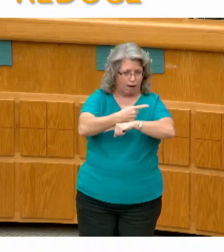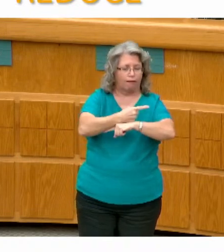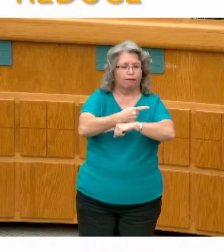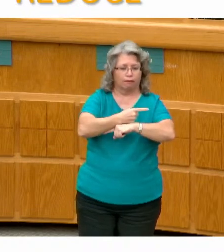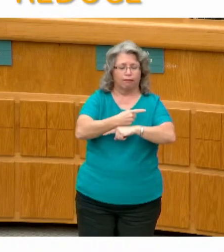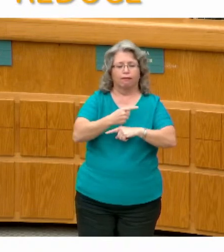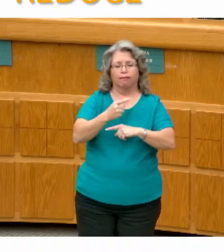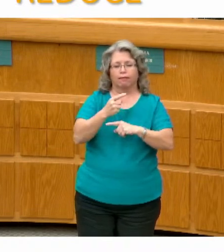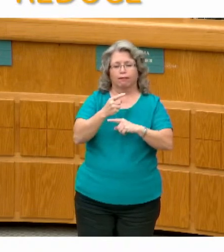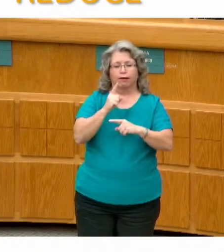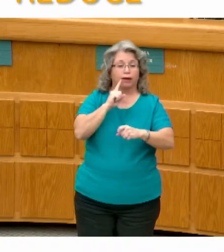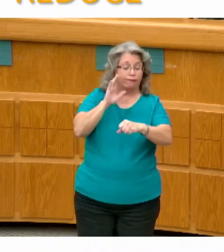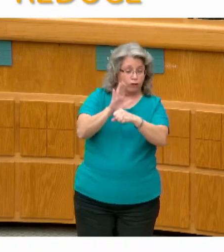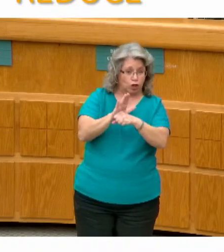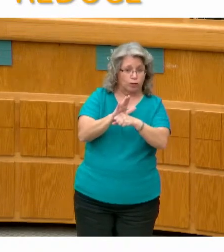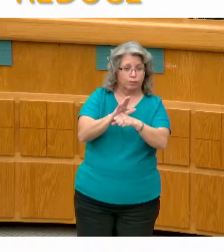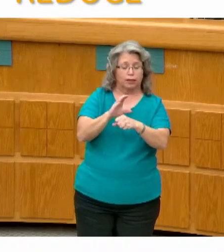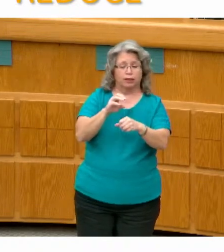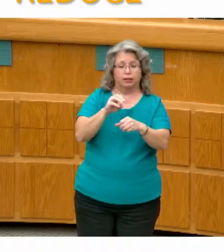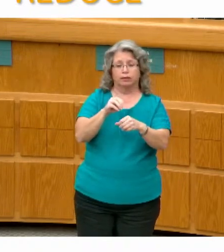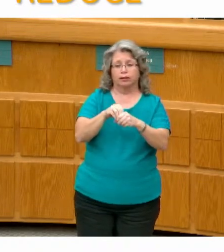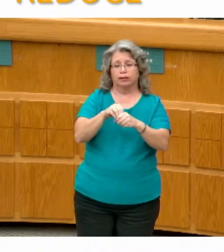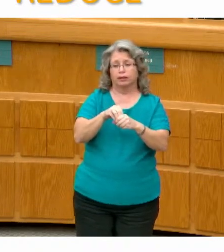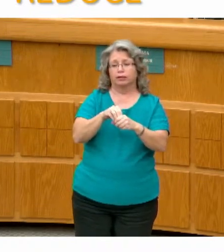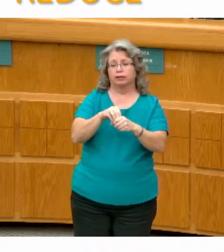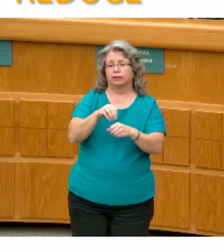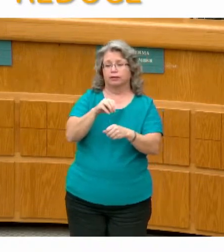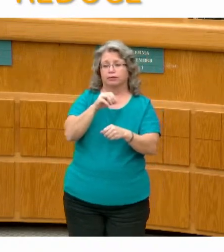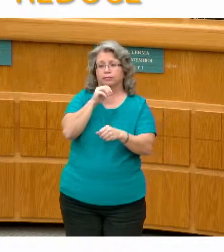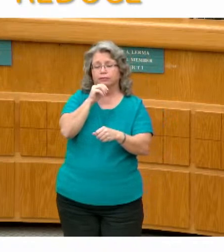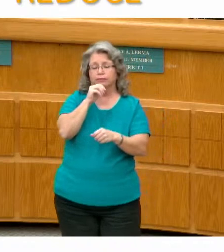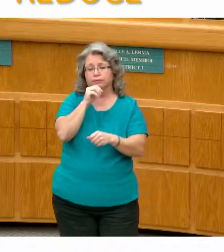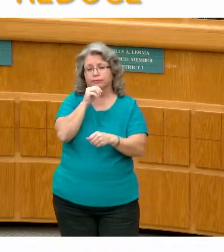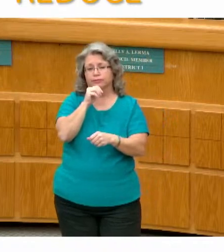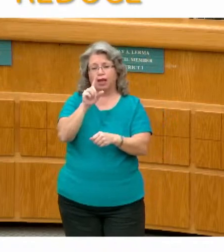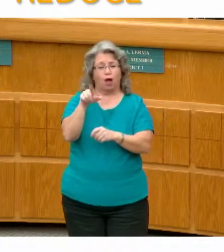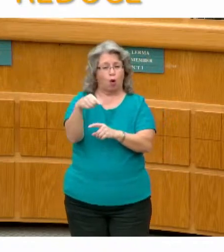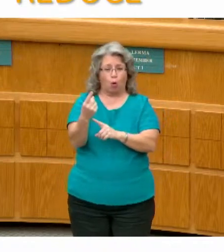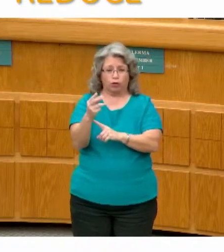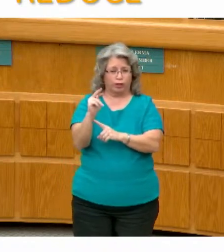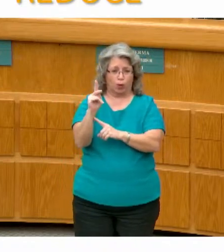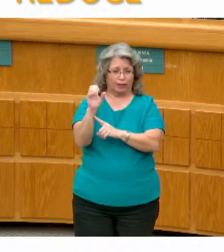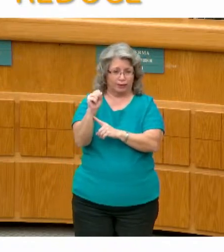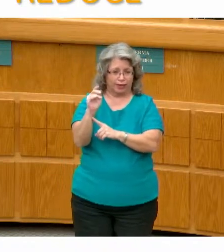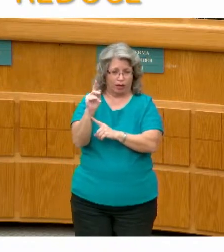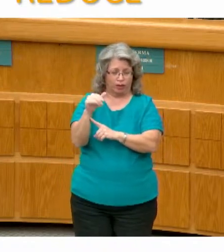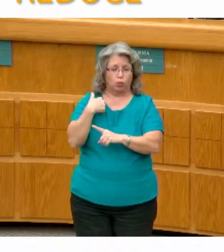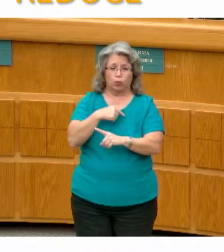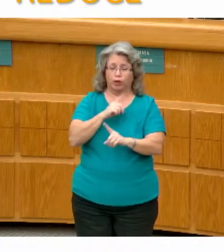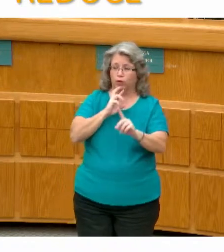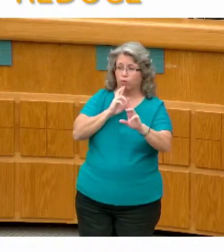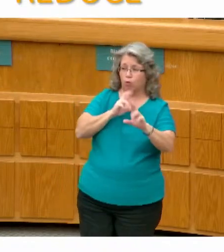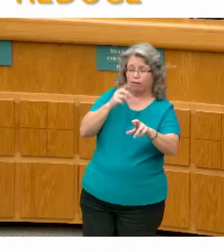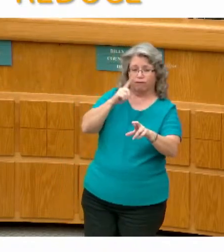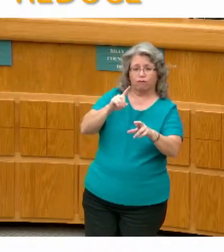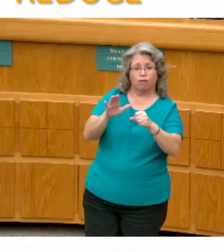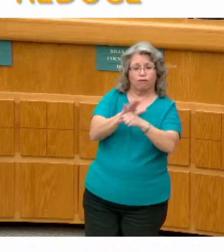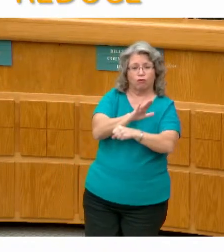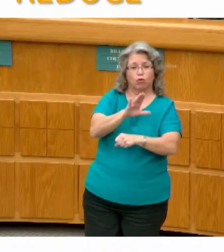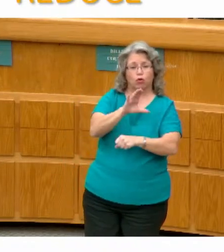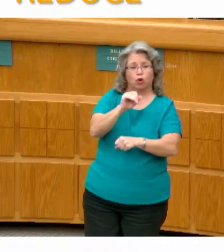not just Nueces County, like what is reported by the public health director. And what you can see is that they're coming down very quickly. There's